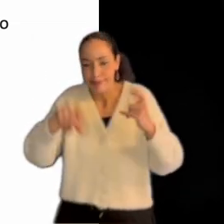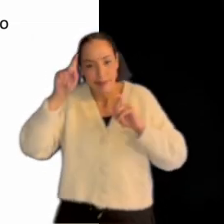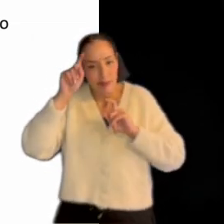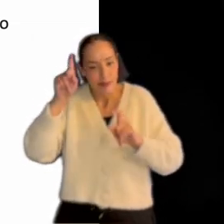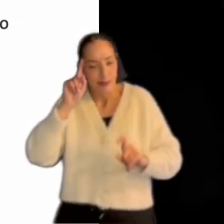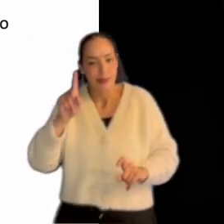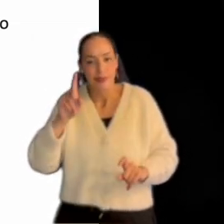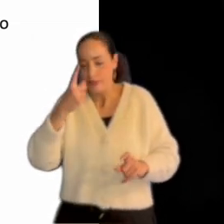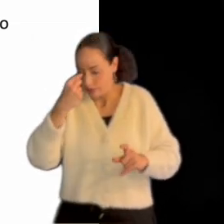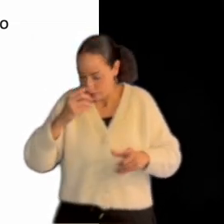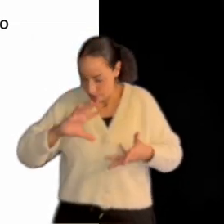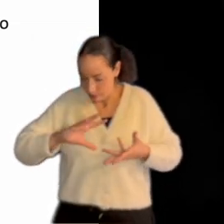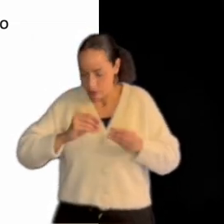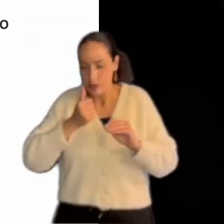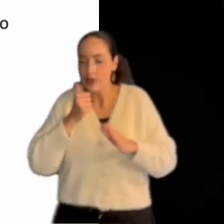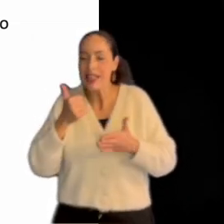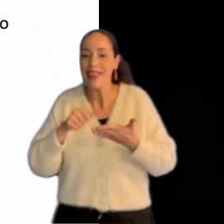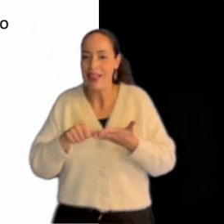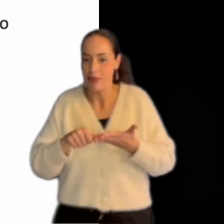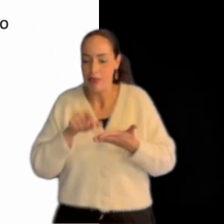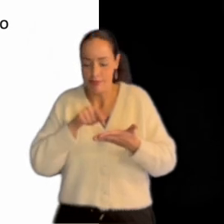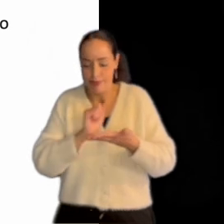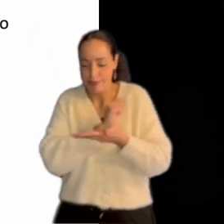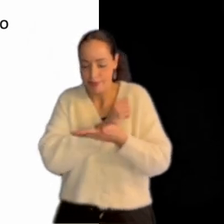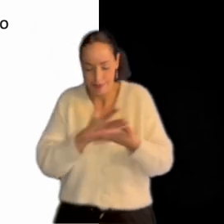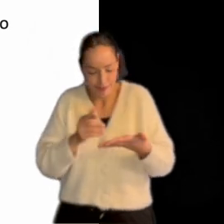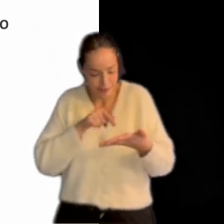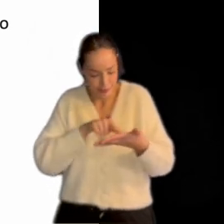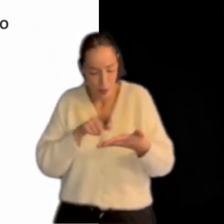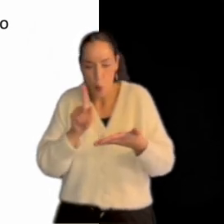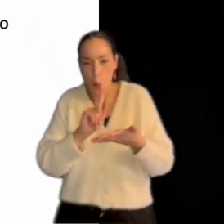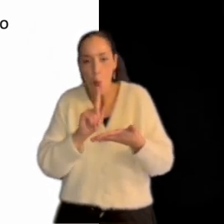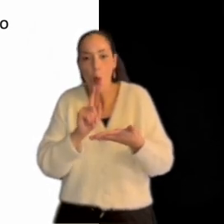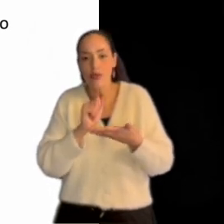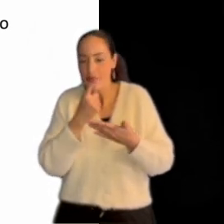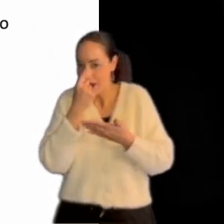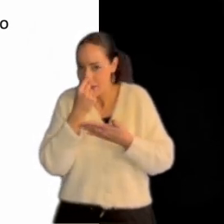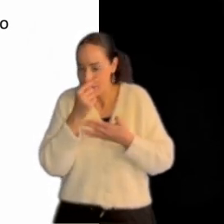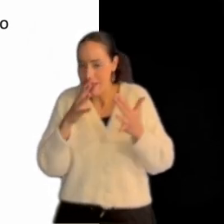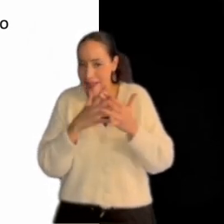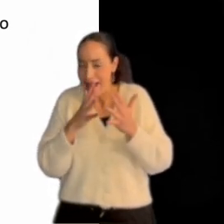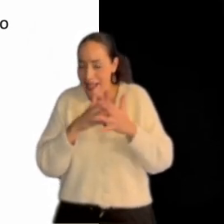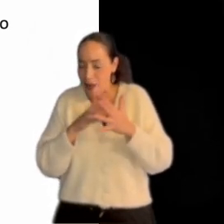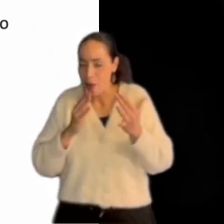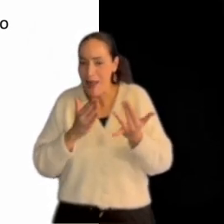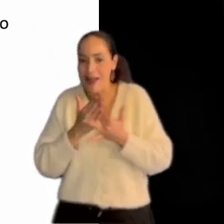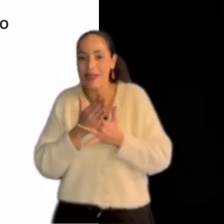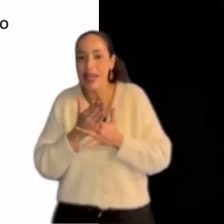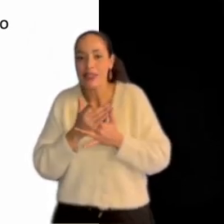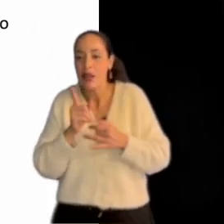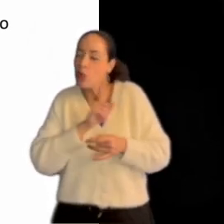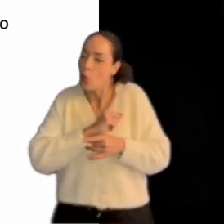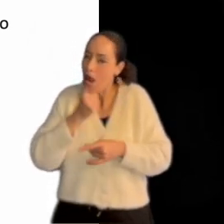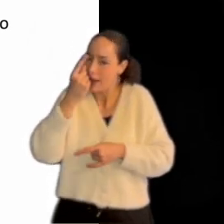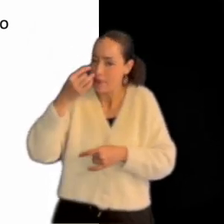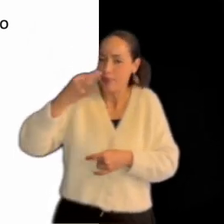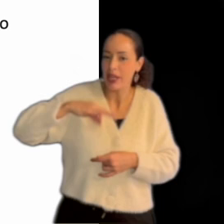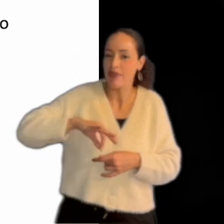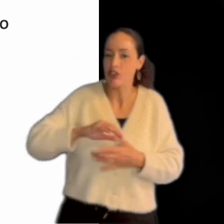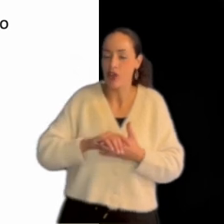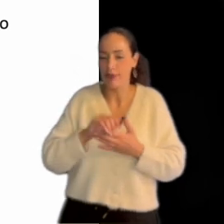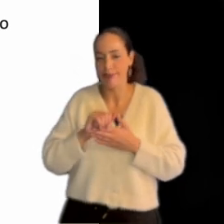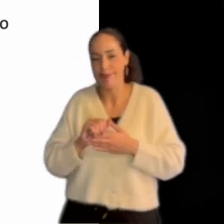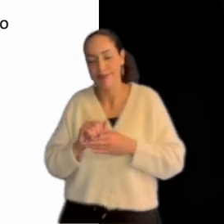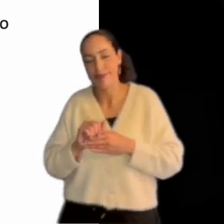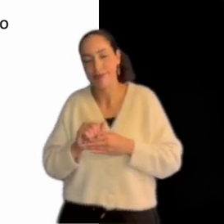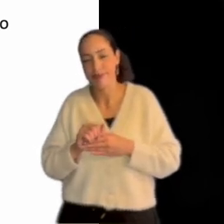benefit. This acknowledges that someone may not always be ready to access these organisations and offers them the time and space that they may need